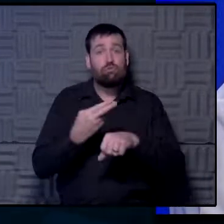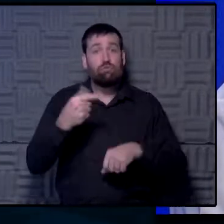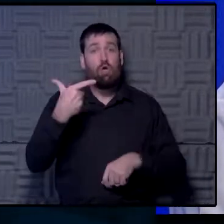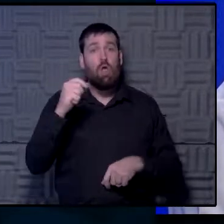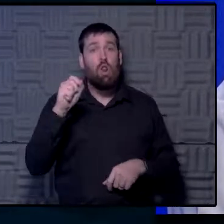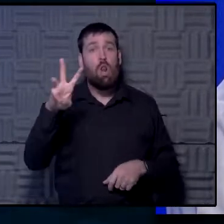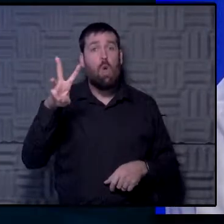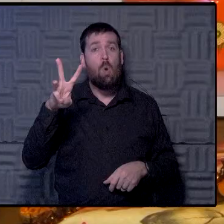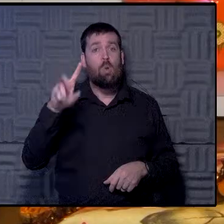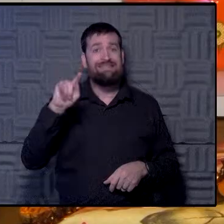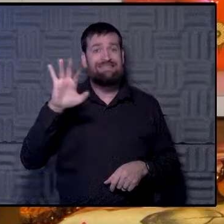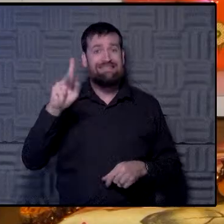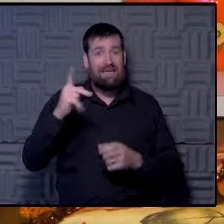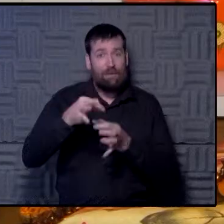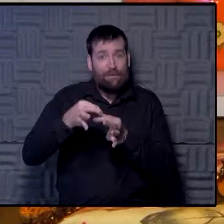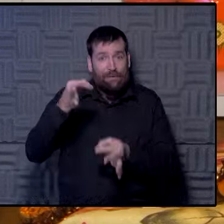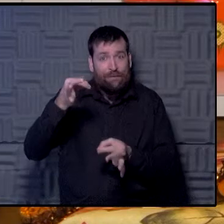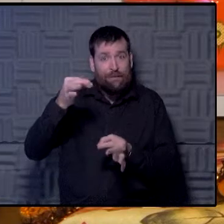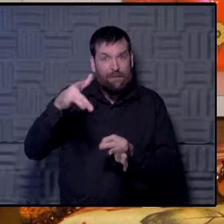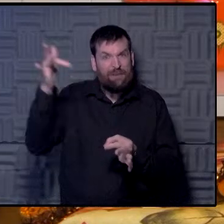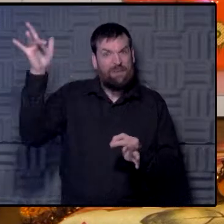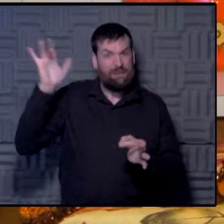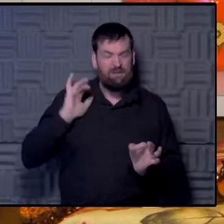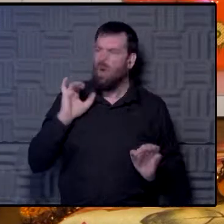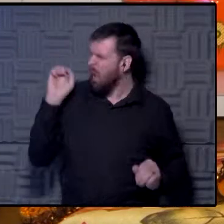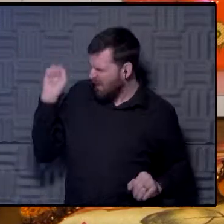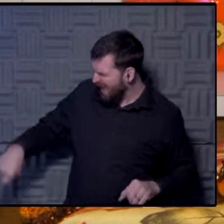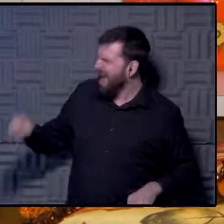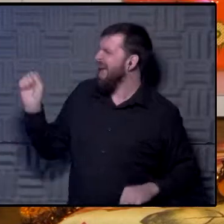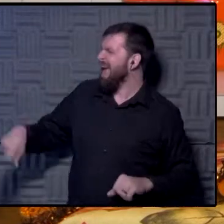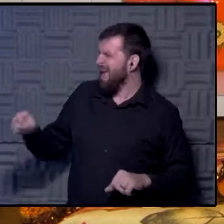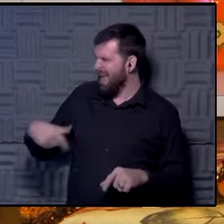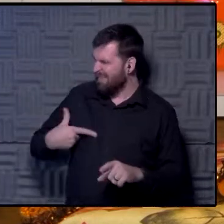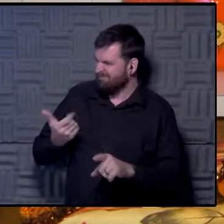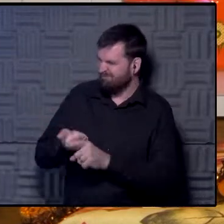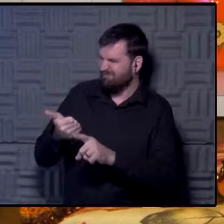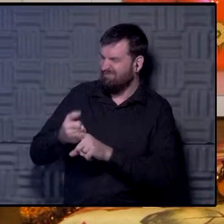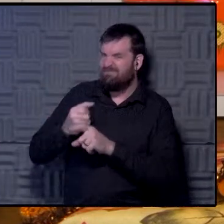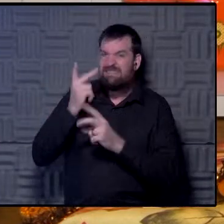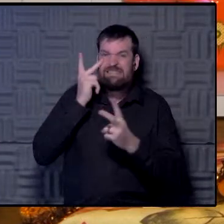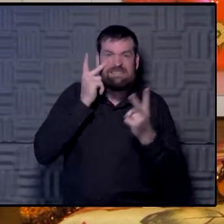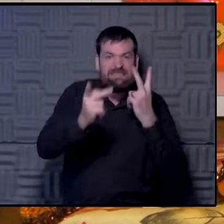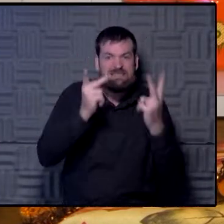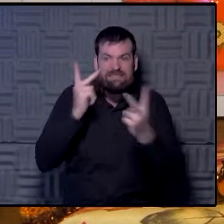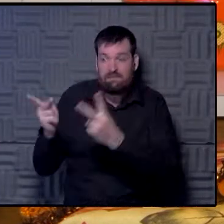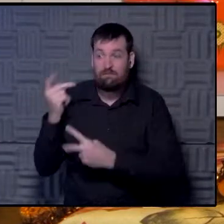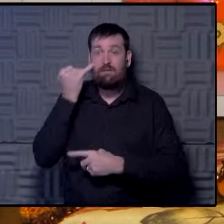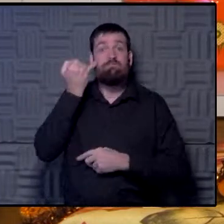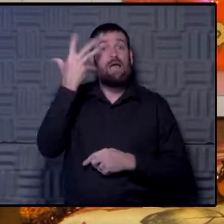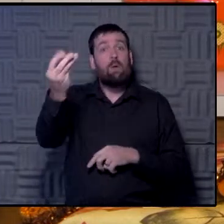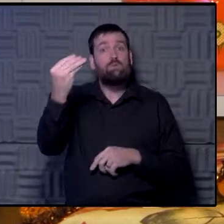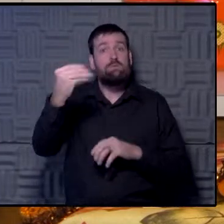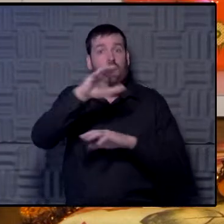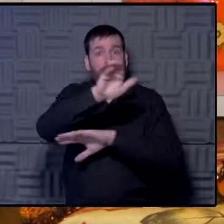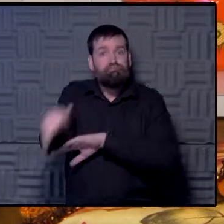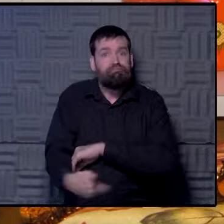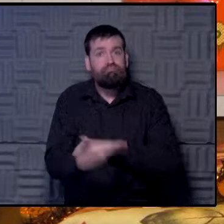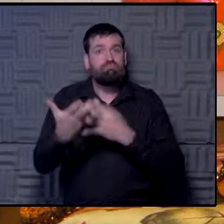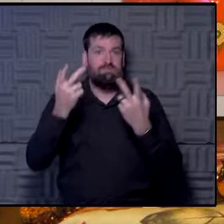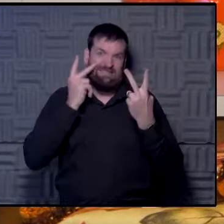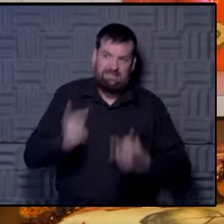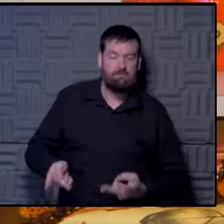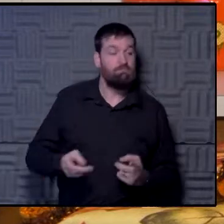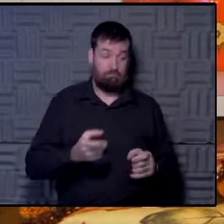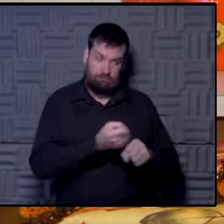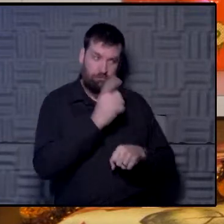sticks? Oh, yeah. Glow sticks can help others see you if you are outside after dark. But